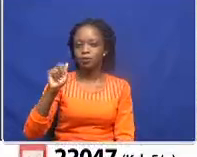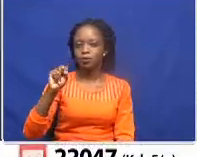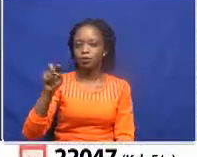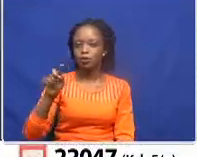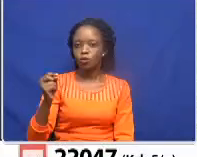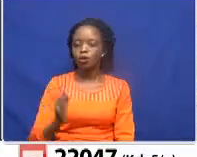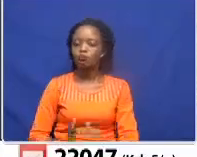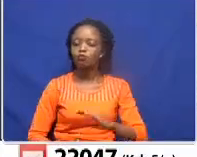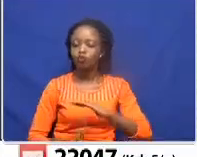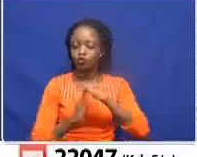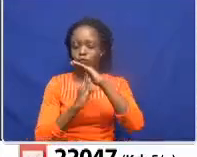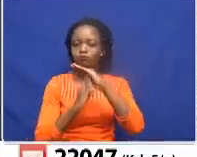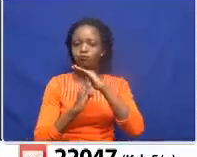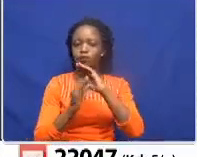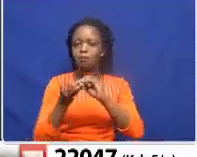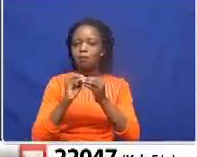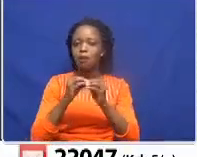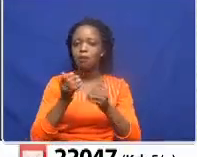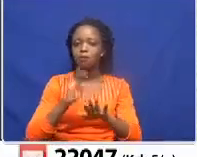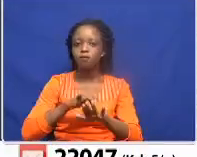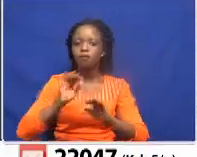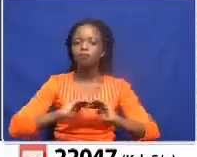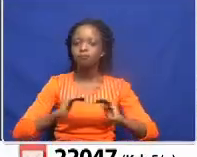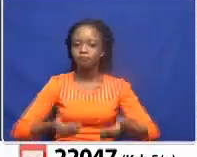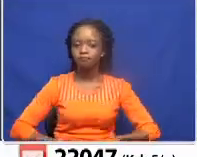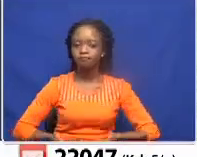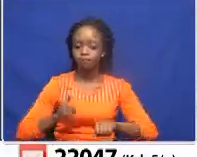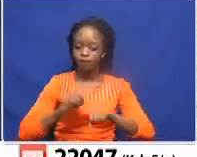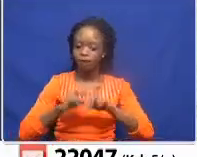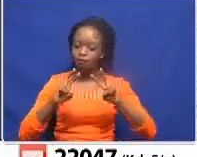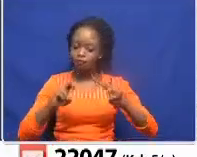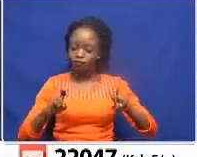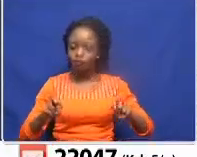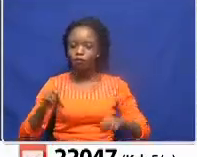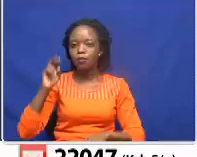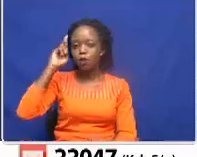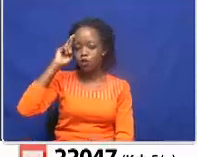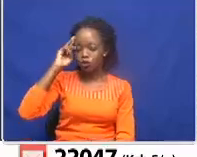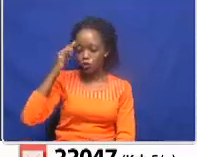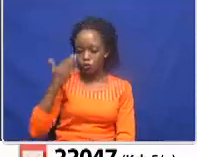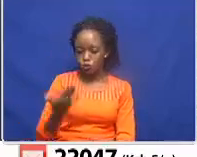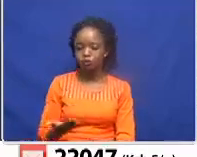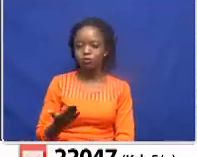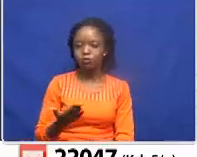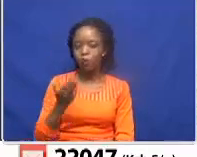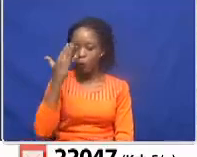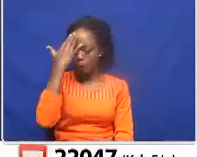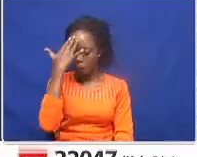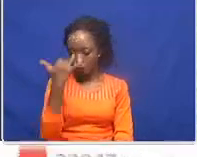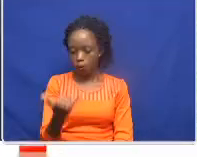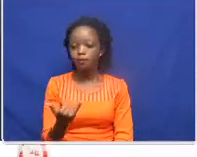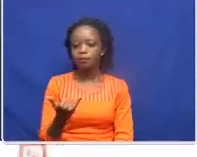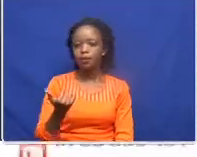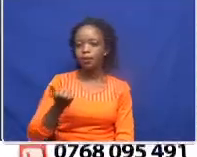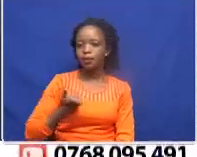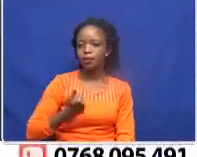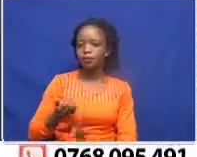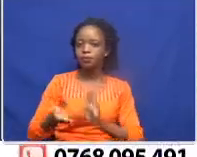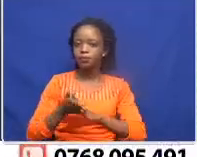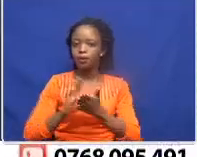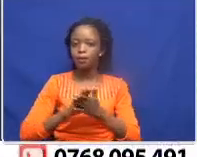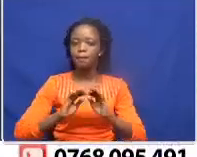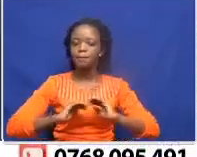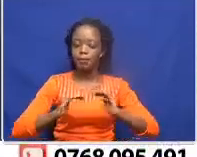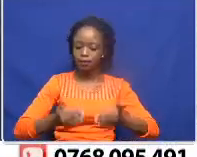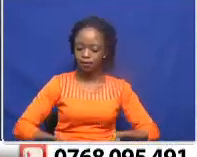was leading in the number of teenage pregnancy, and when you look on the causes of why girls are getting pregnancy,